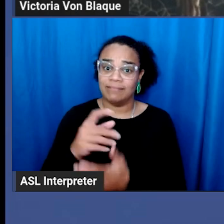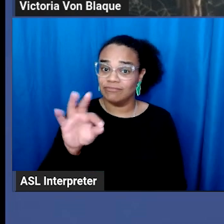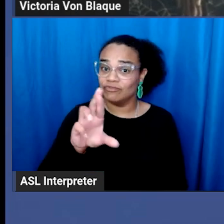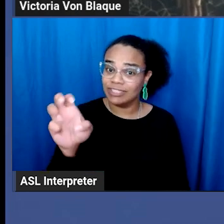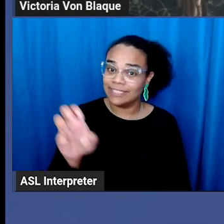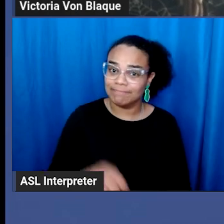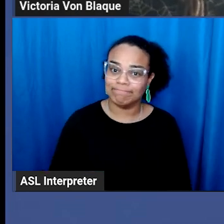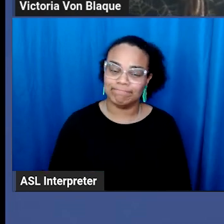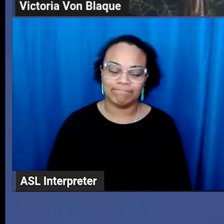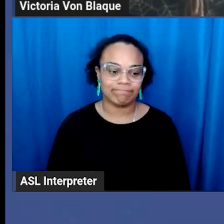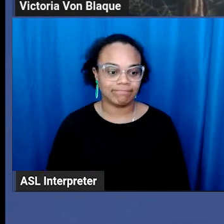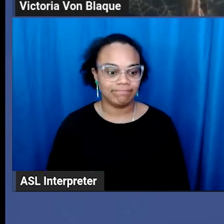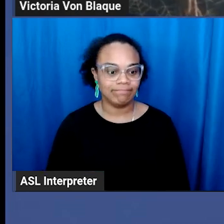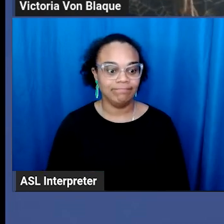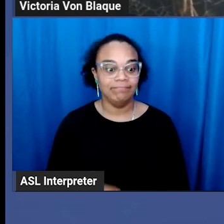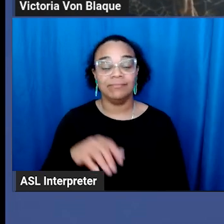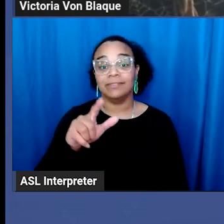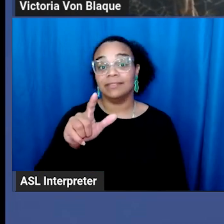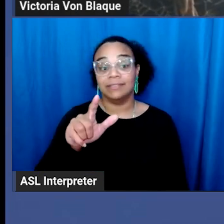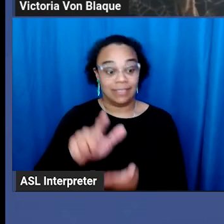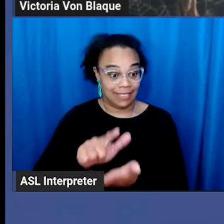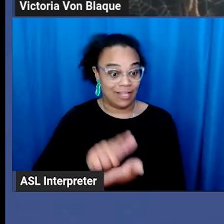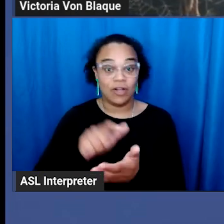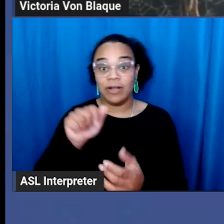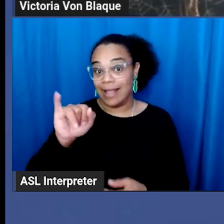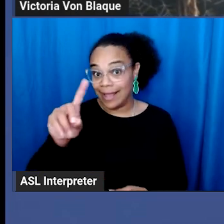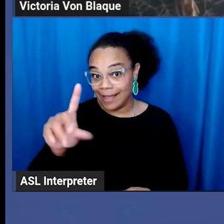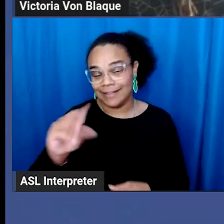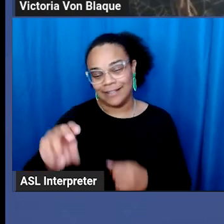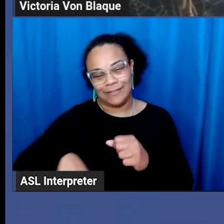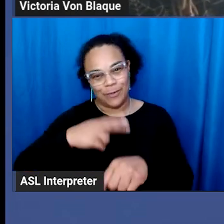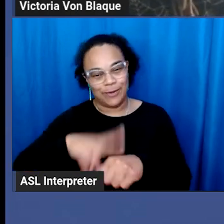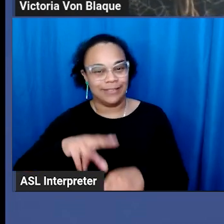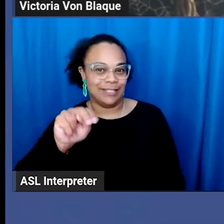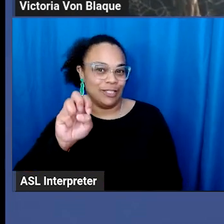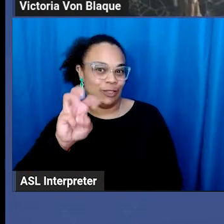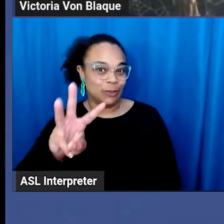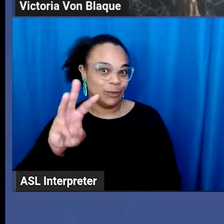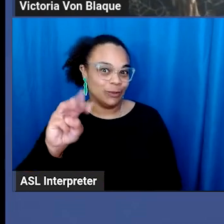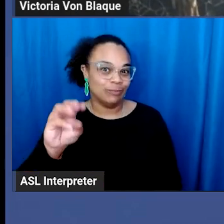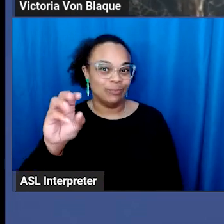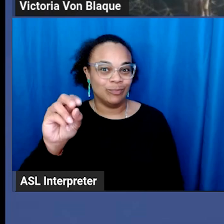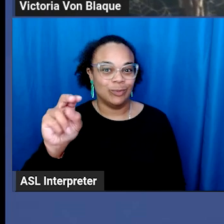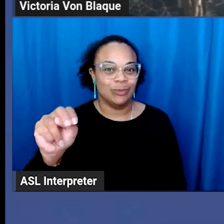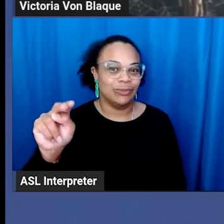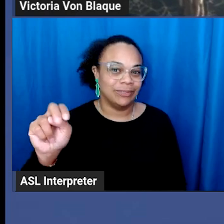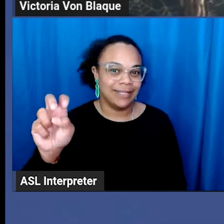free. Legal Aid, and of course, the New Moon Network.